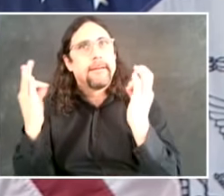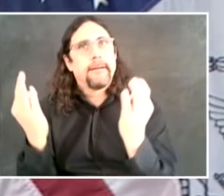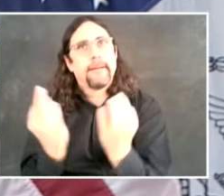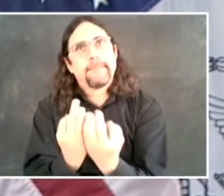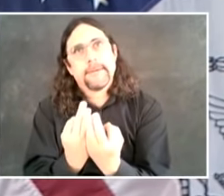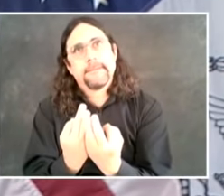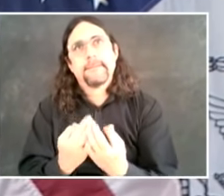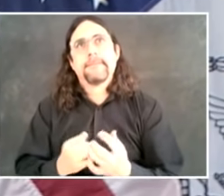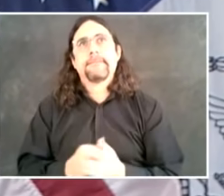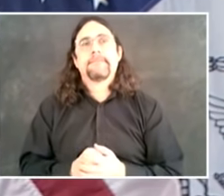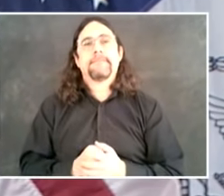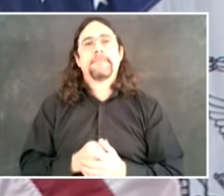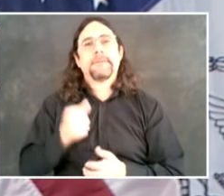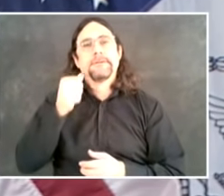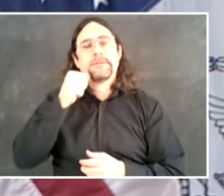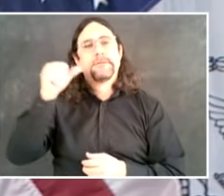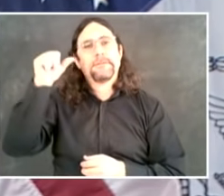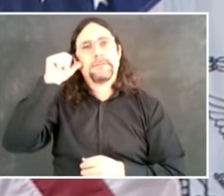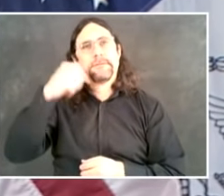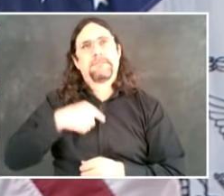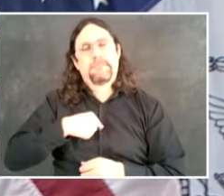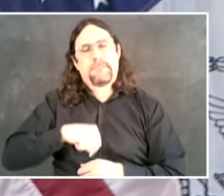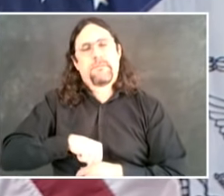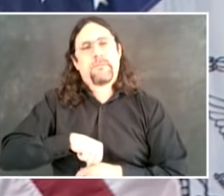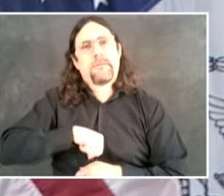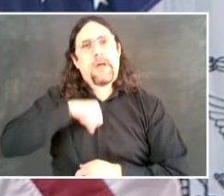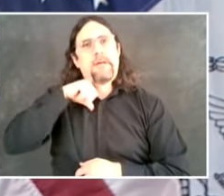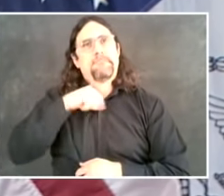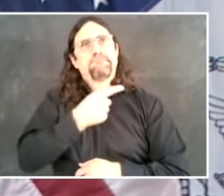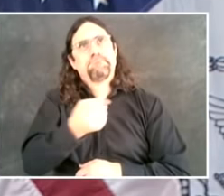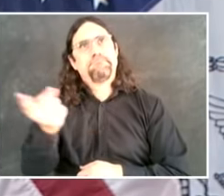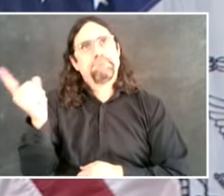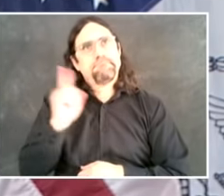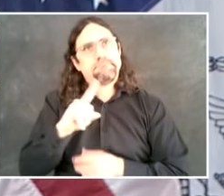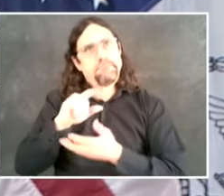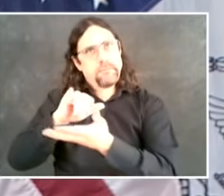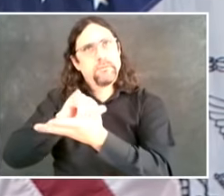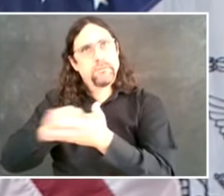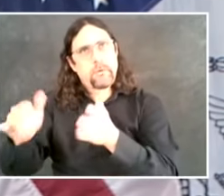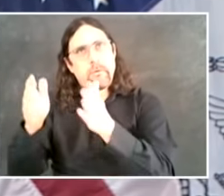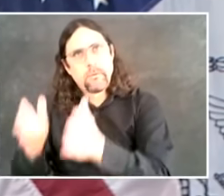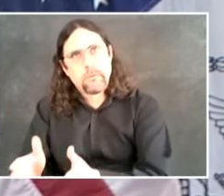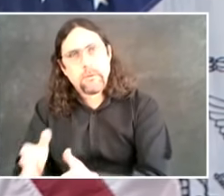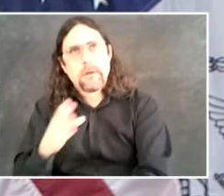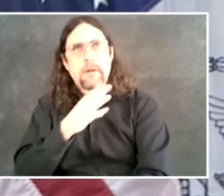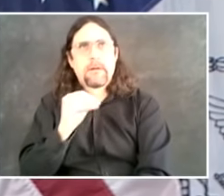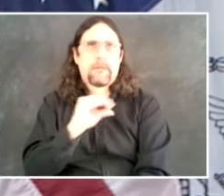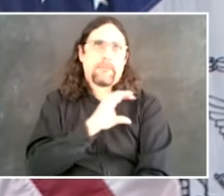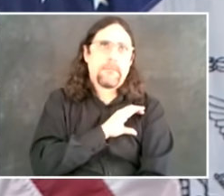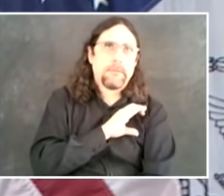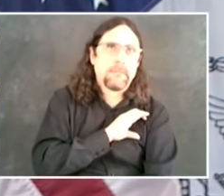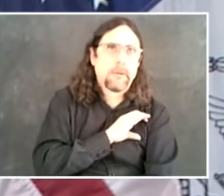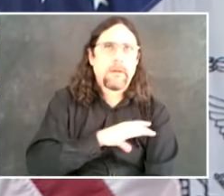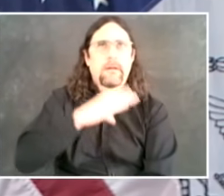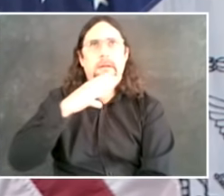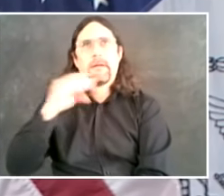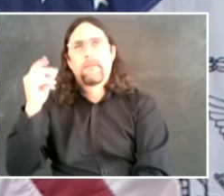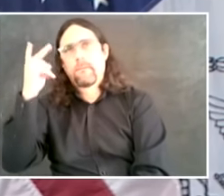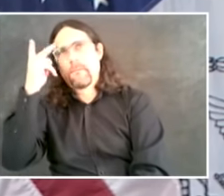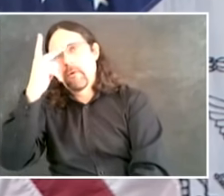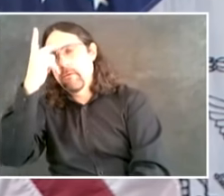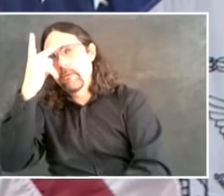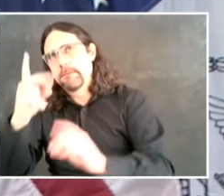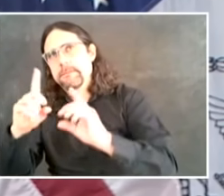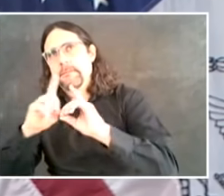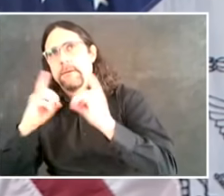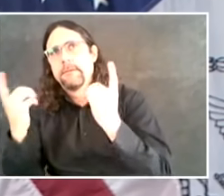city by the NYPD, the Parks Department, all these agencies to make sure that these rules are being